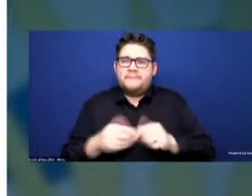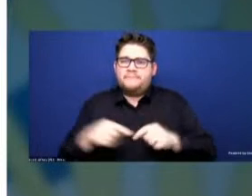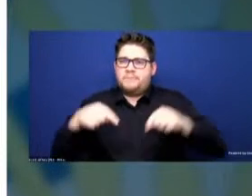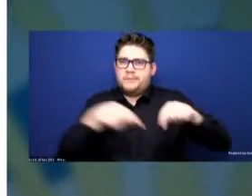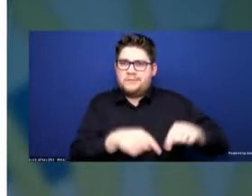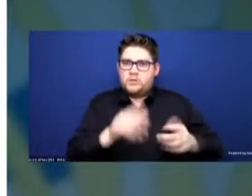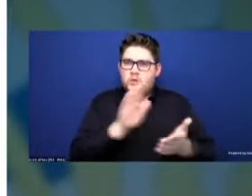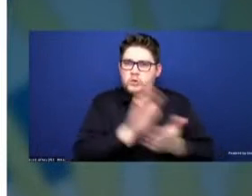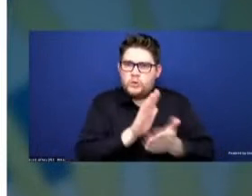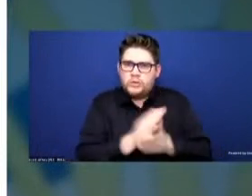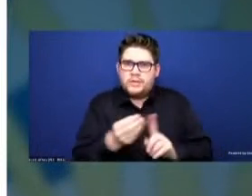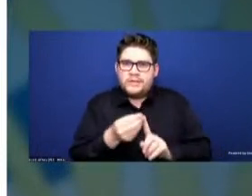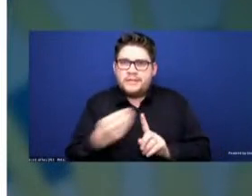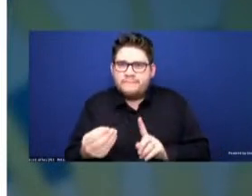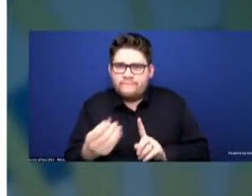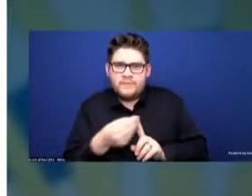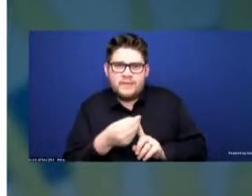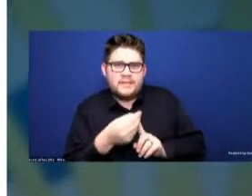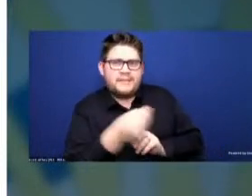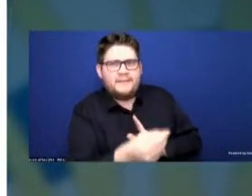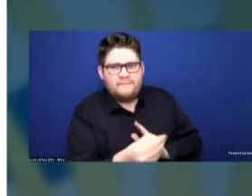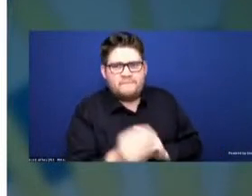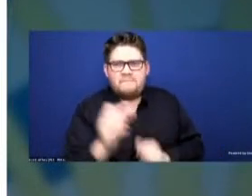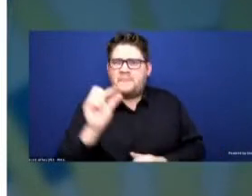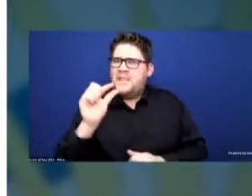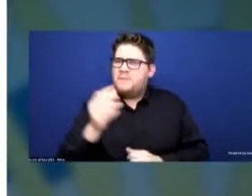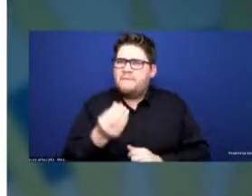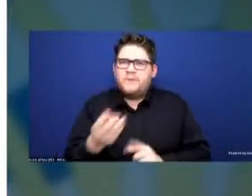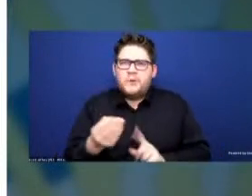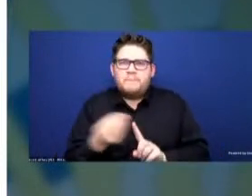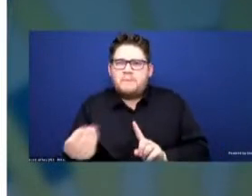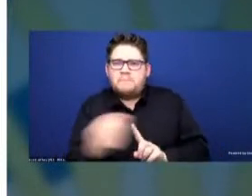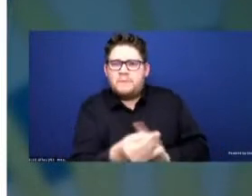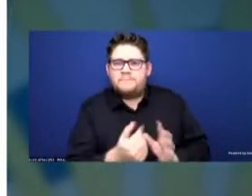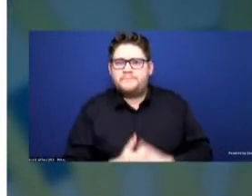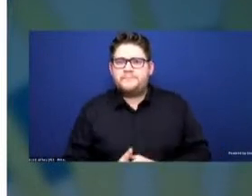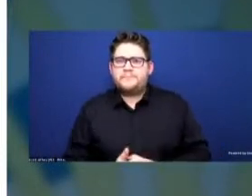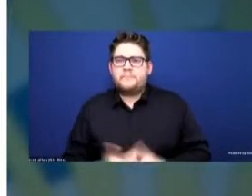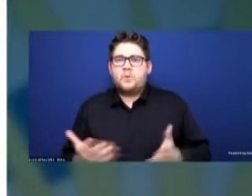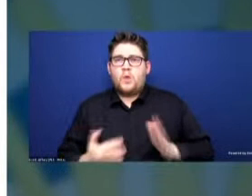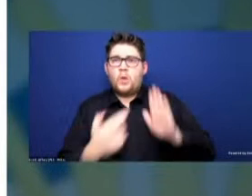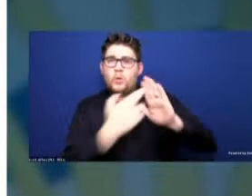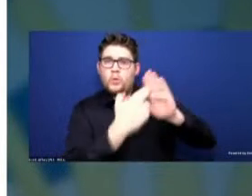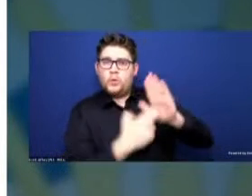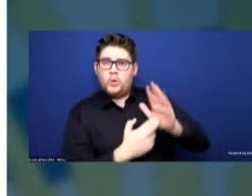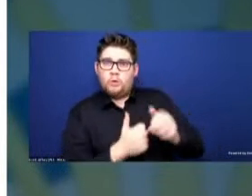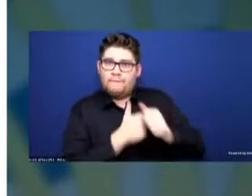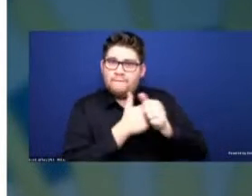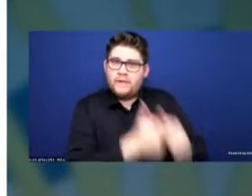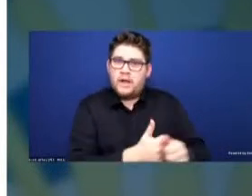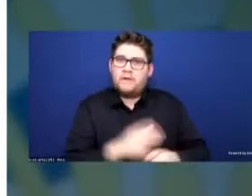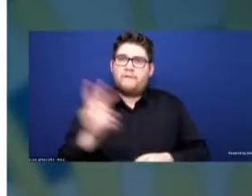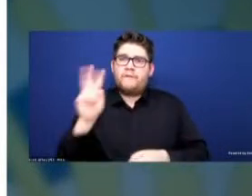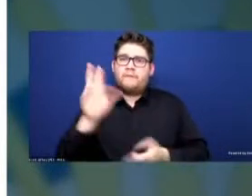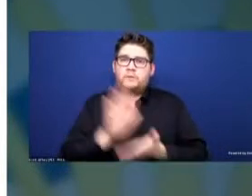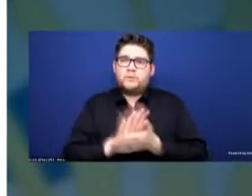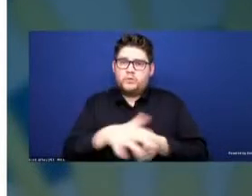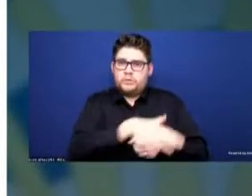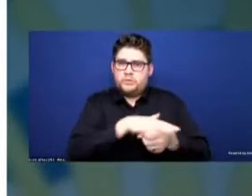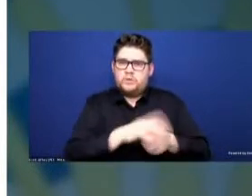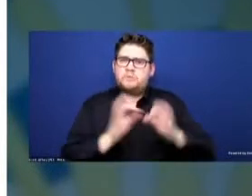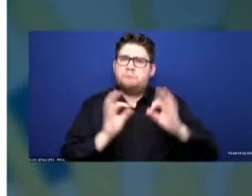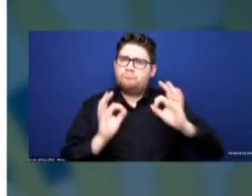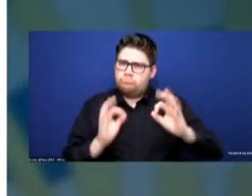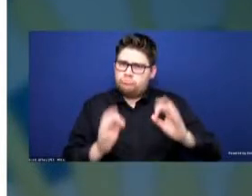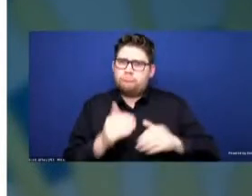place in Vancouver coastal schools during that period of time were effective in preventing widespread transmission in the school